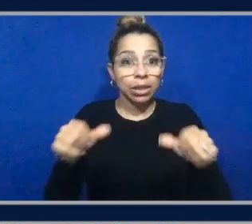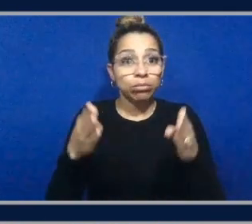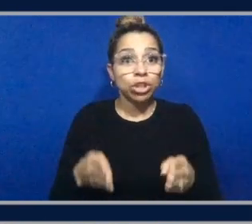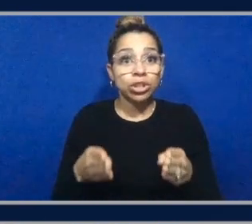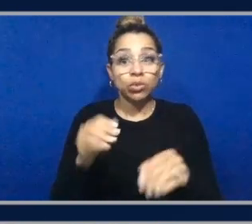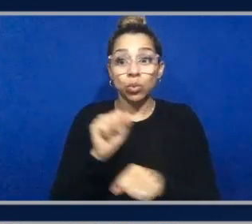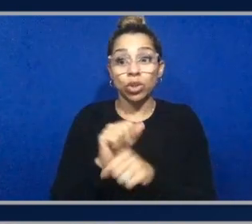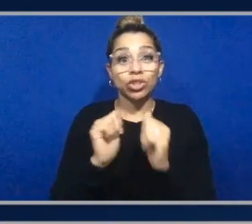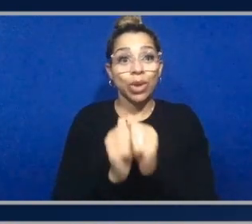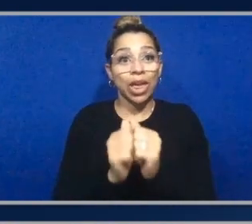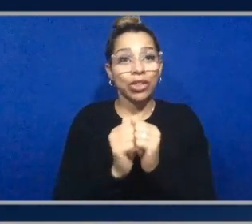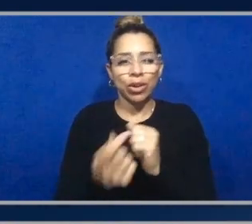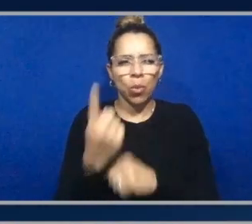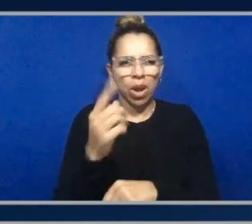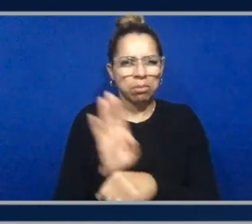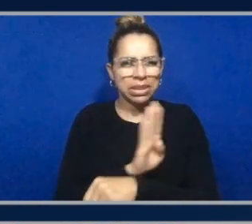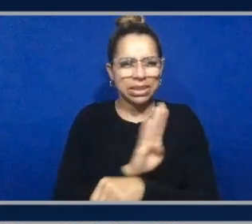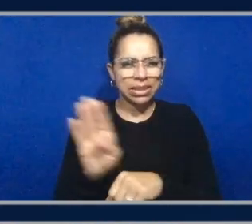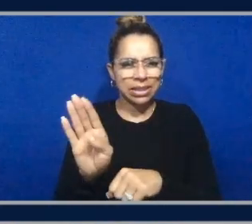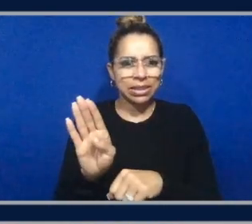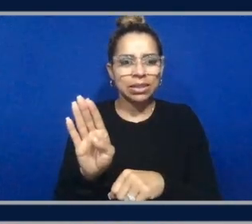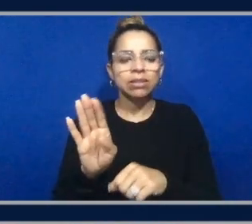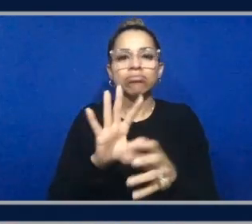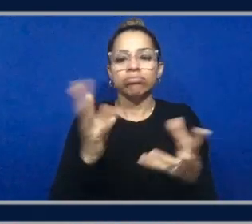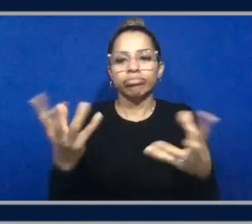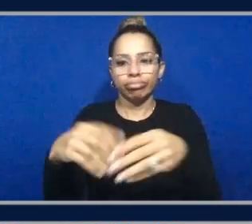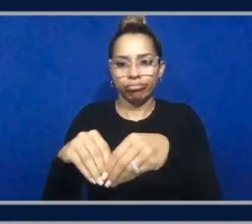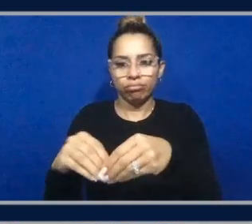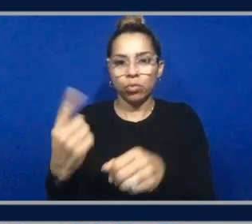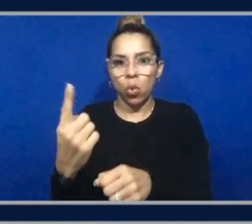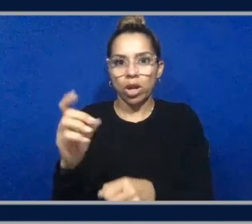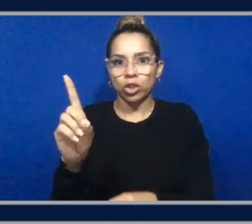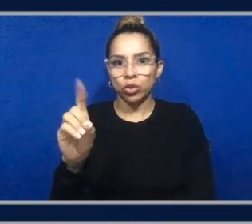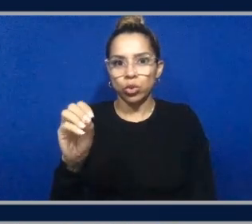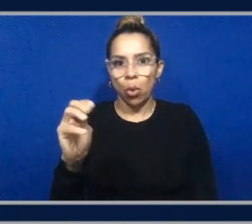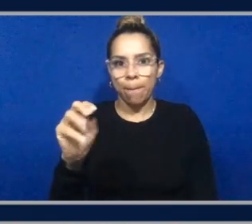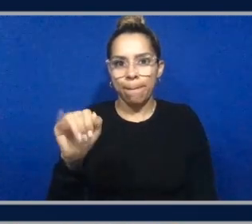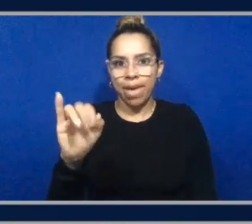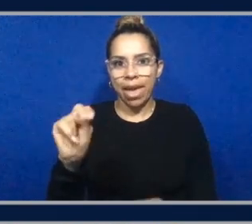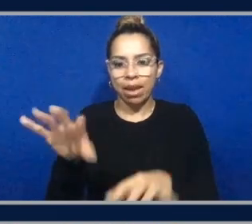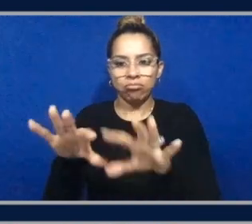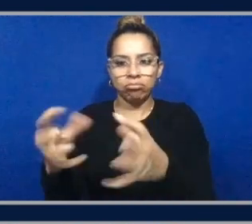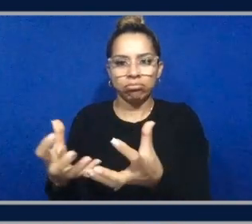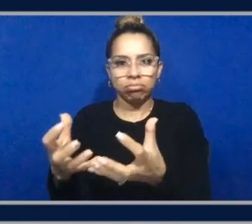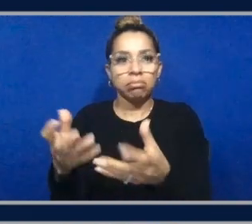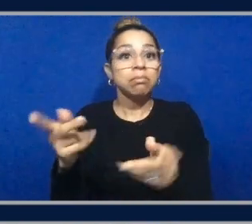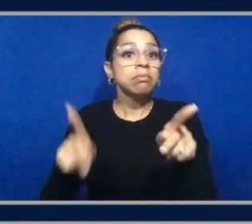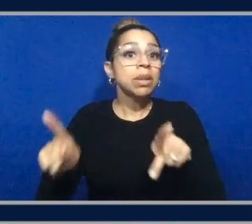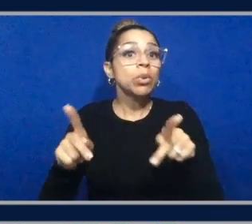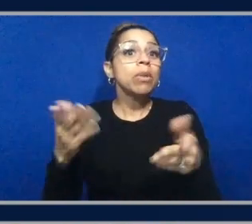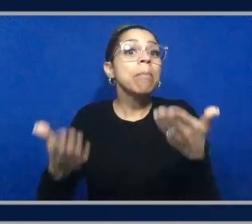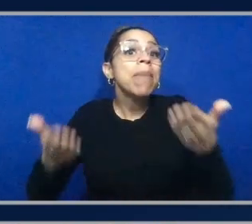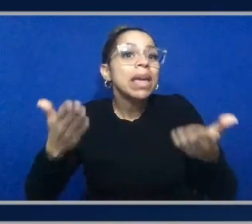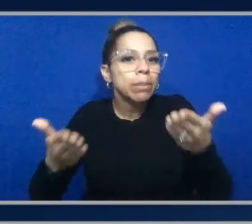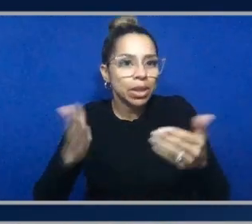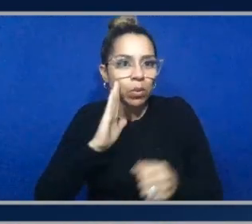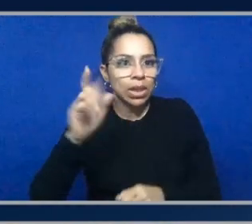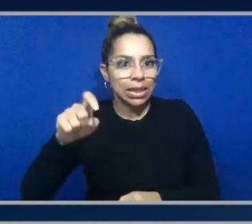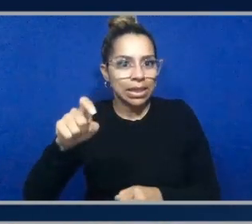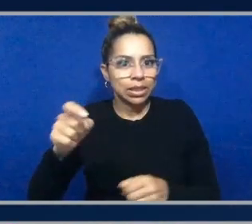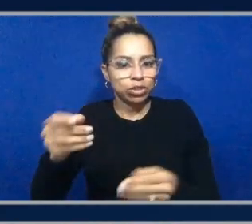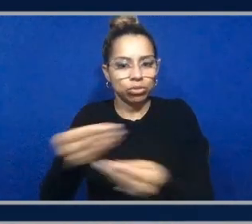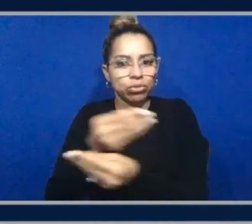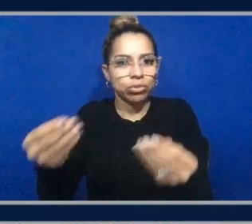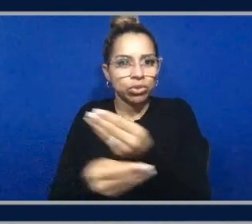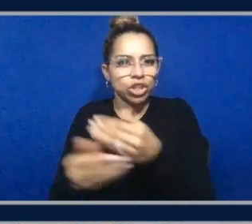an enterprise or a big team into one domain. Okay. These are people who might need to share data, not essentially do share data, But potentially. but might.